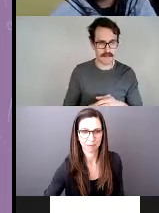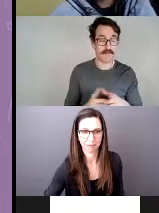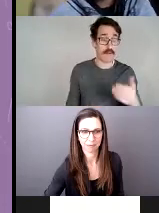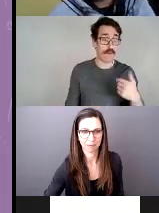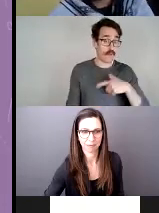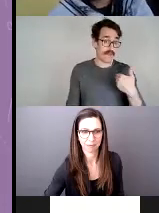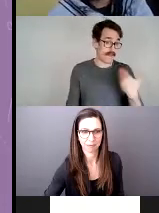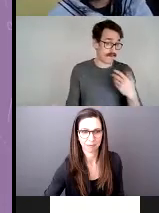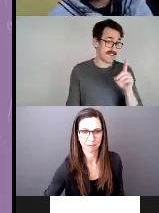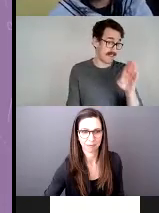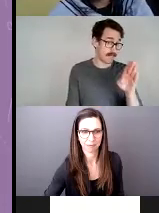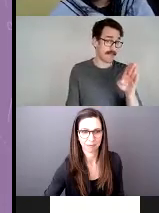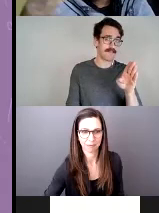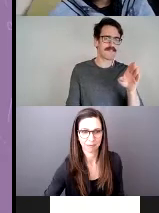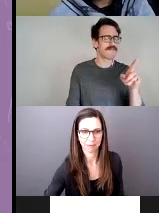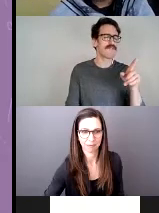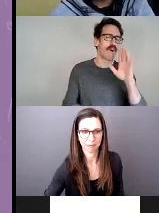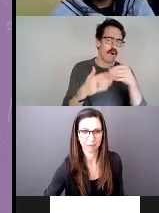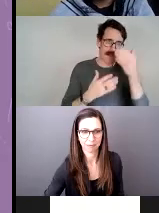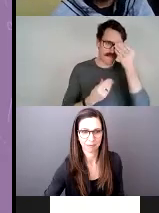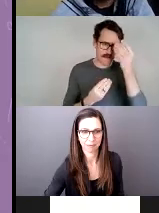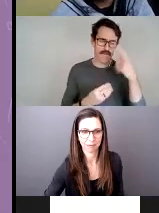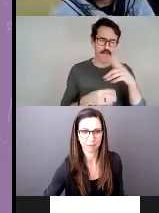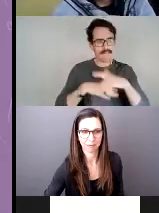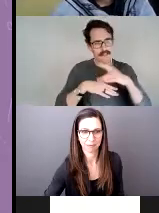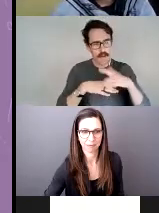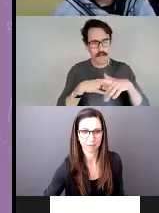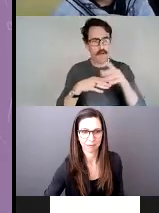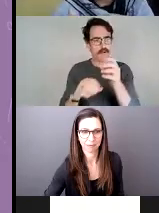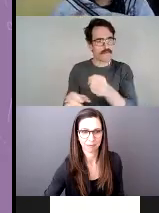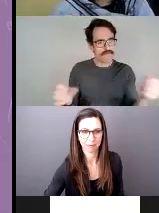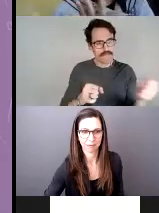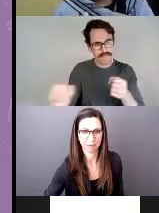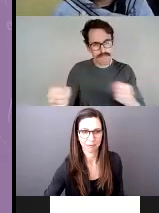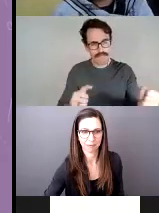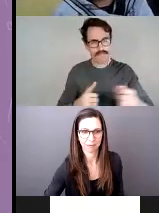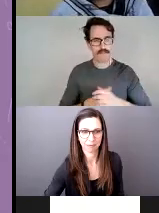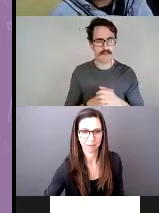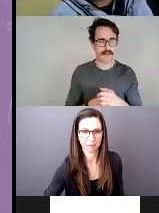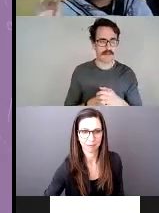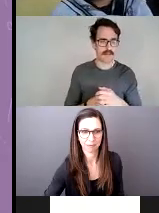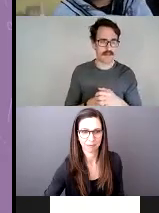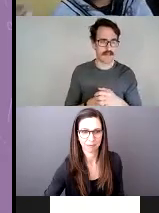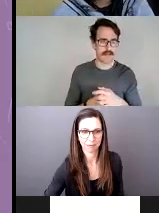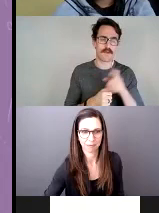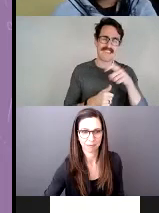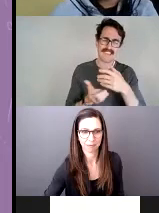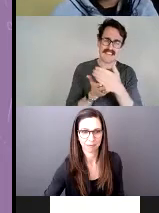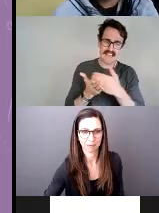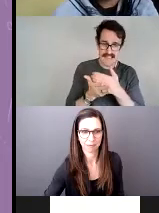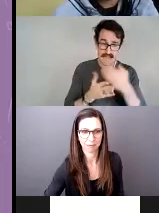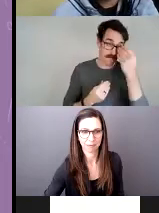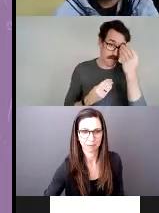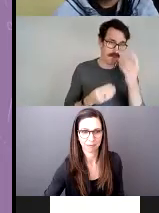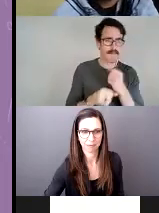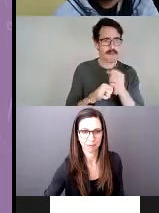show that they have these space available. They accept pets, no pets. They have to just try to find out as much information as possible to make sure that we're doing